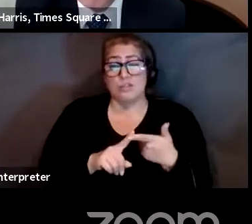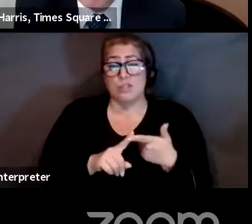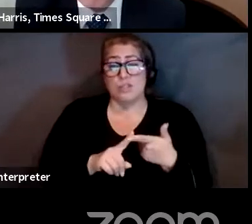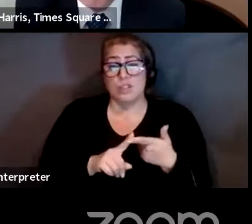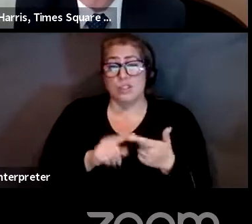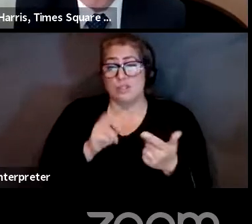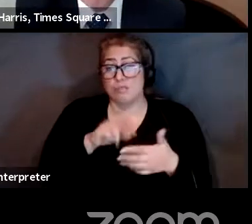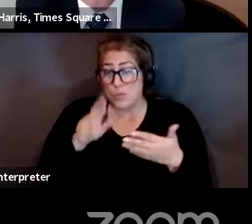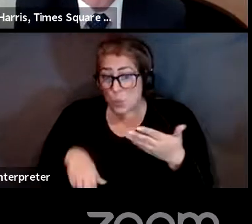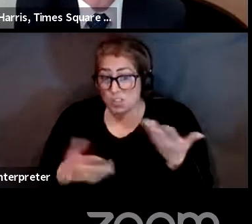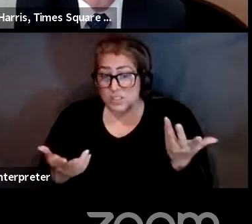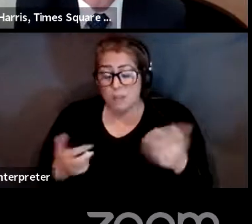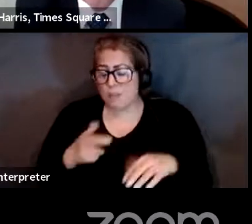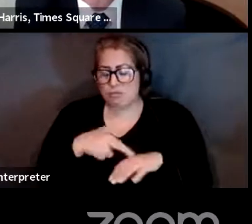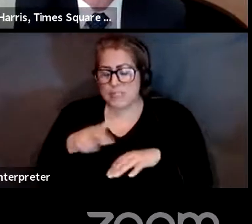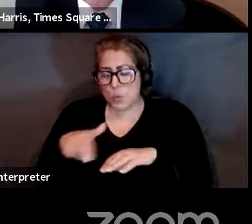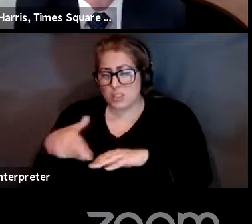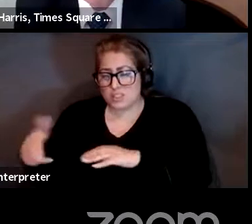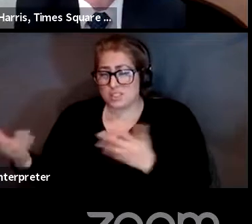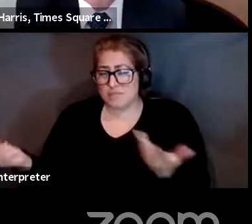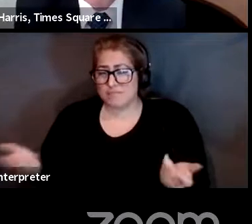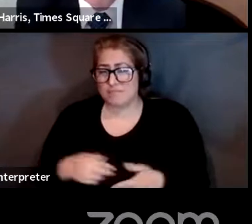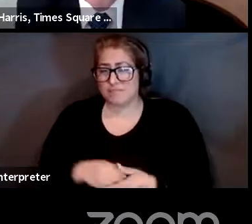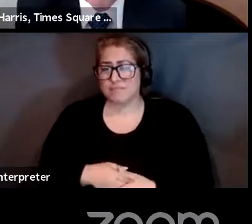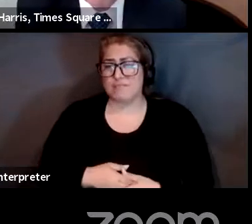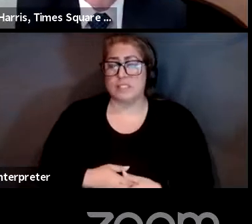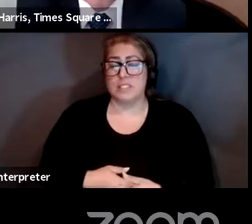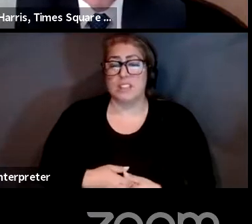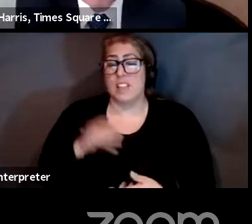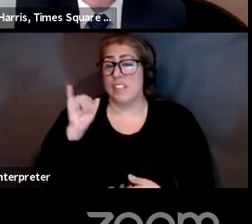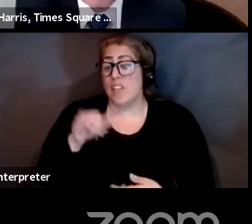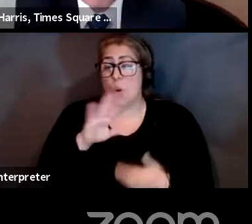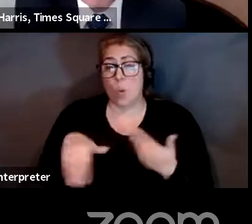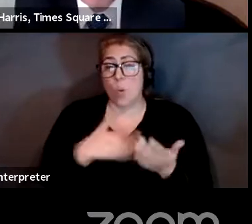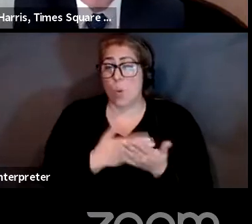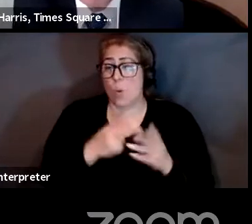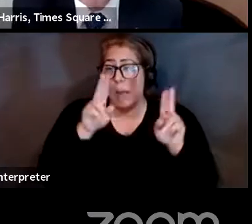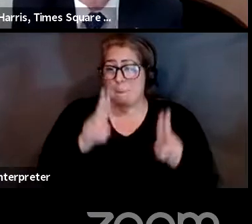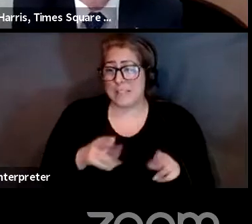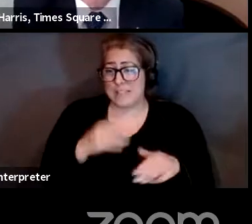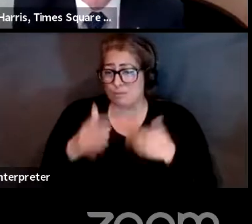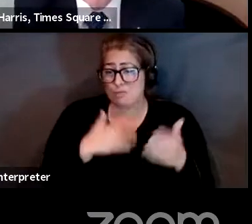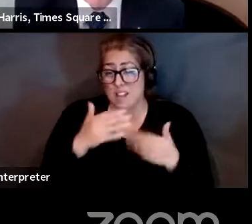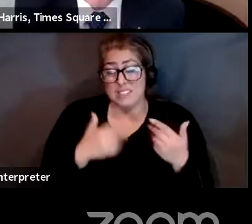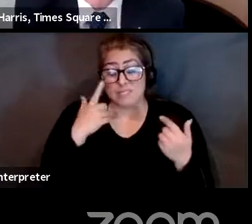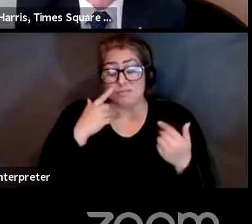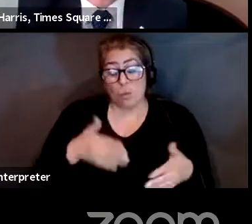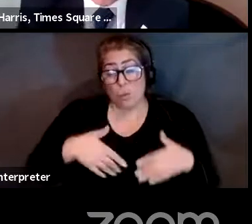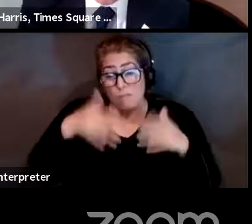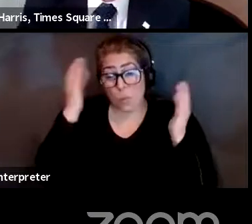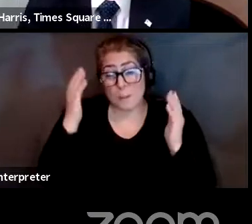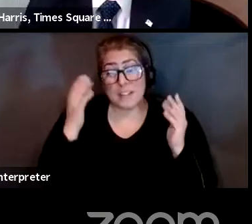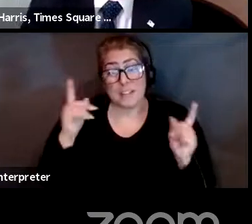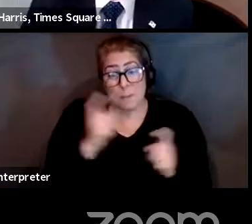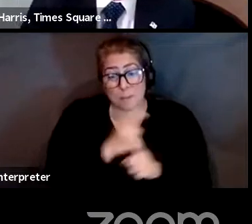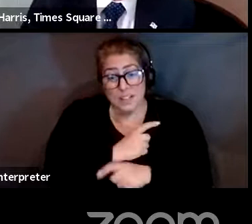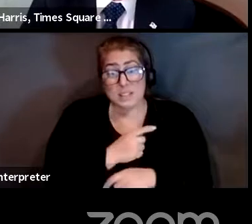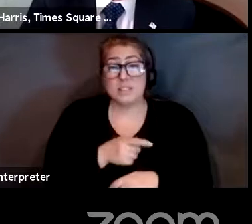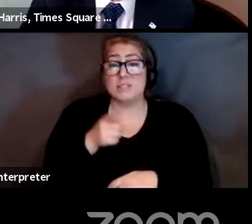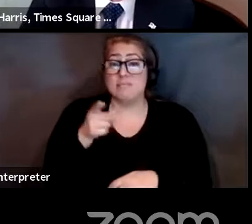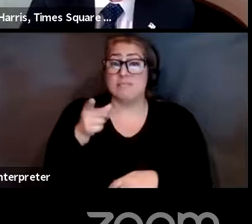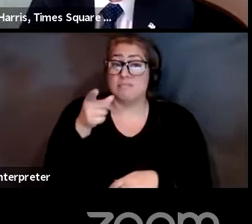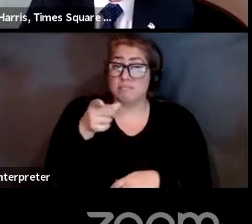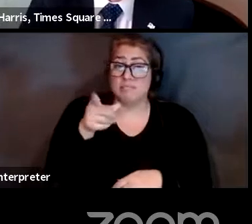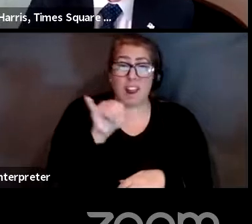with the whole application process, which is super cumbersome. And I think we've talked about, Andy, like you have to be able to